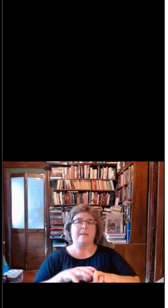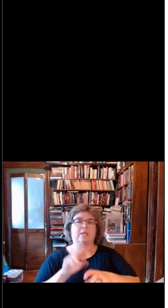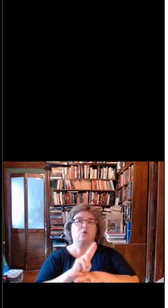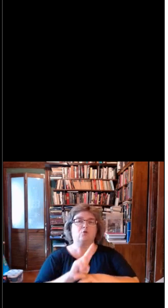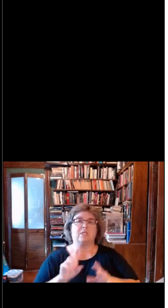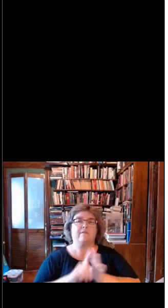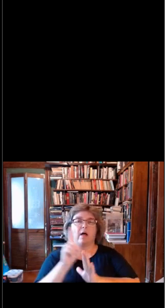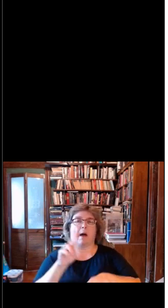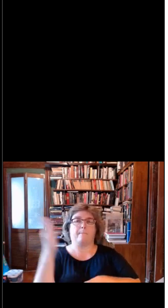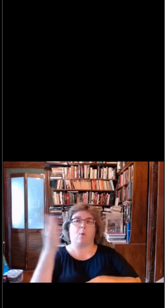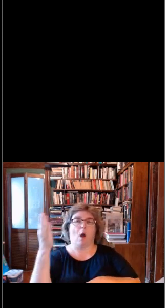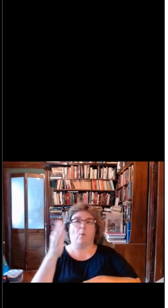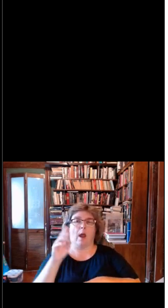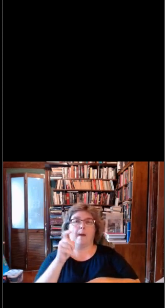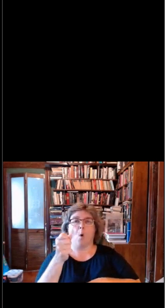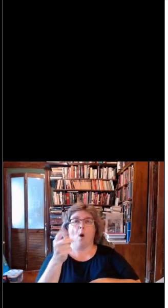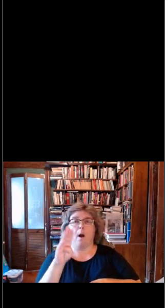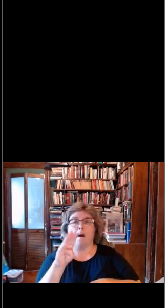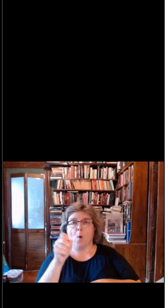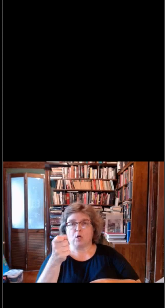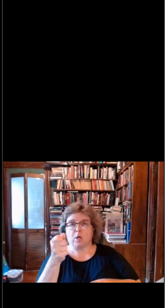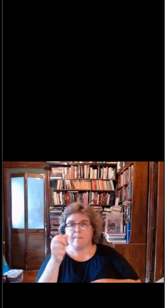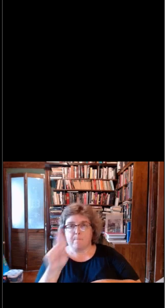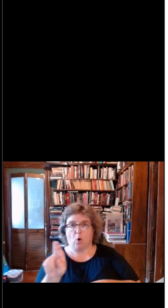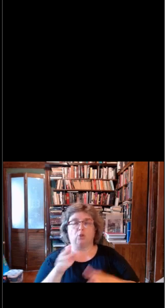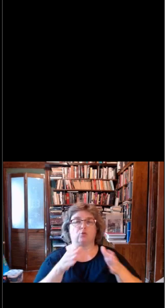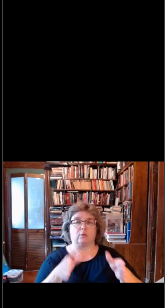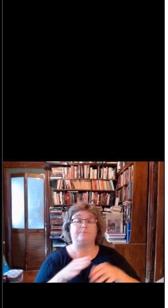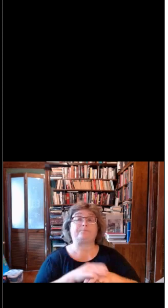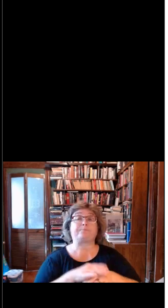on Broadway and Mortimer. Interestingly,